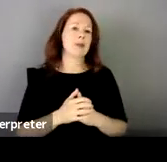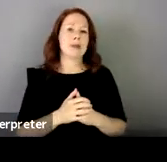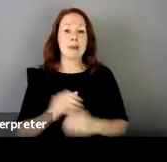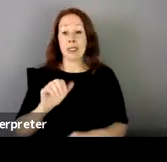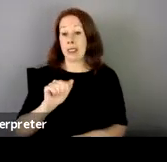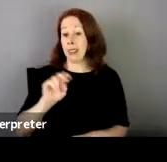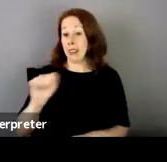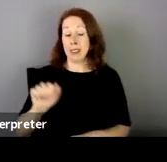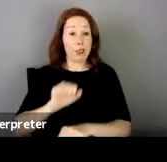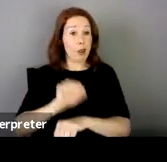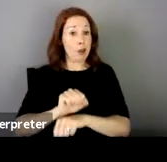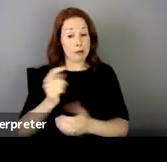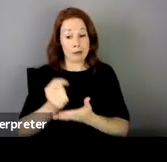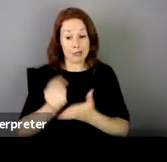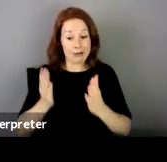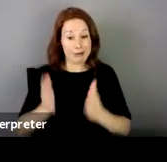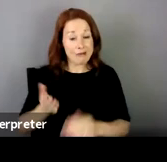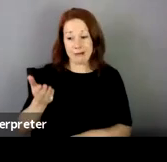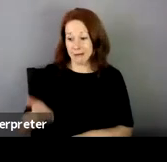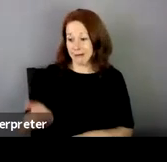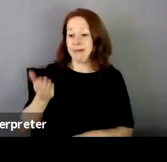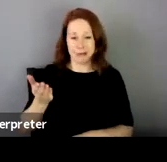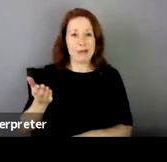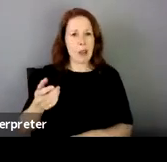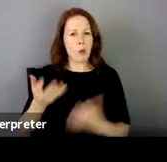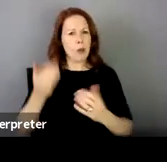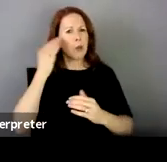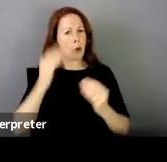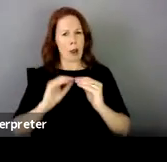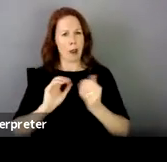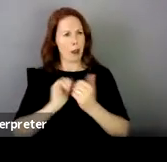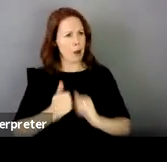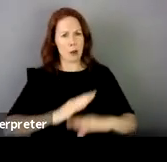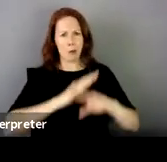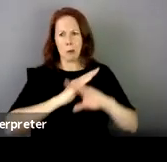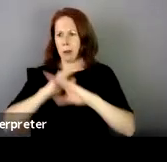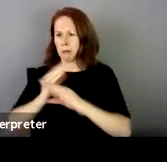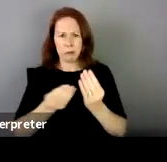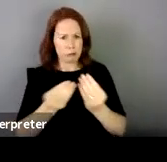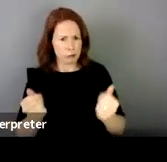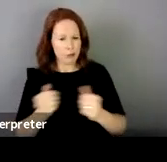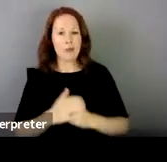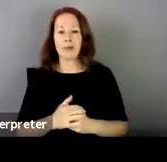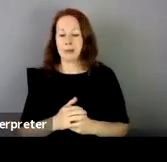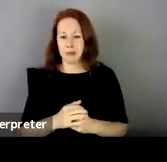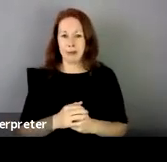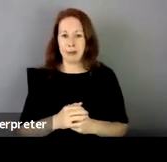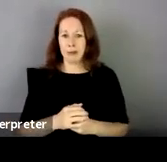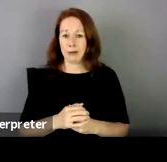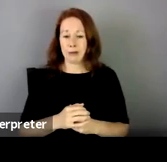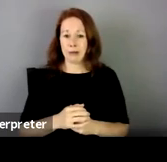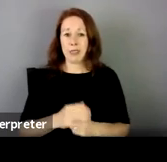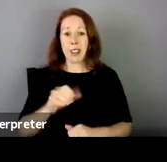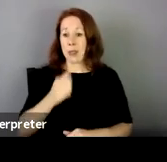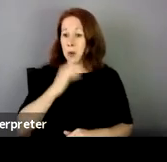participation. Anya saw a recent social media post highlighting accessibility features of our orca exhibit and wanted to know more.